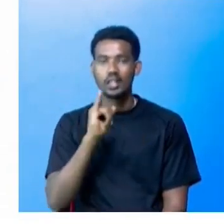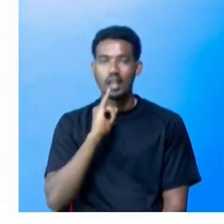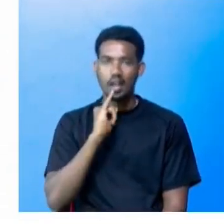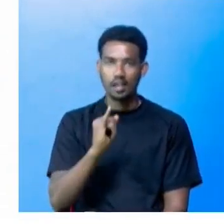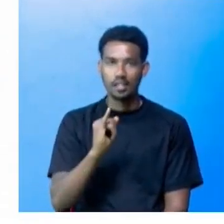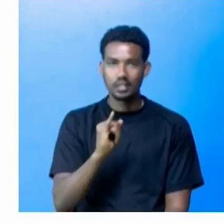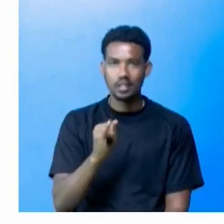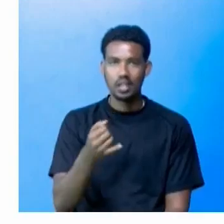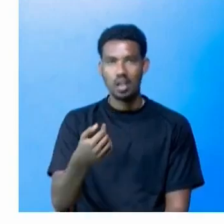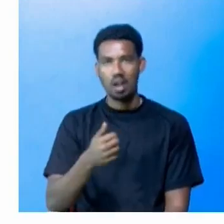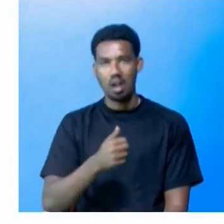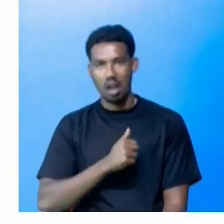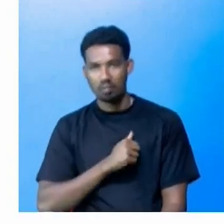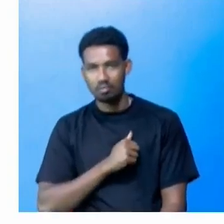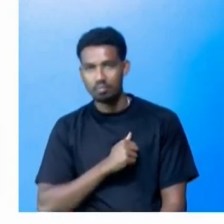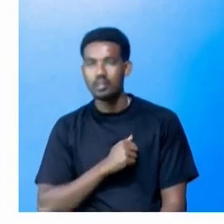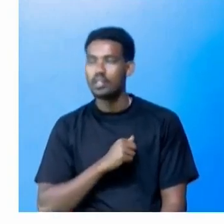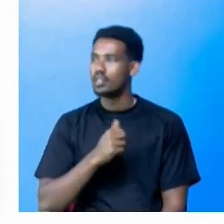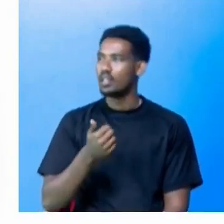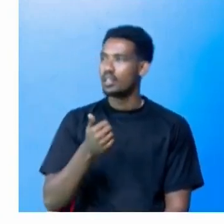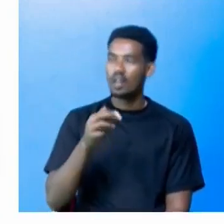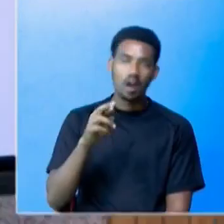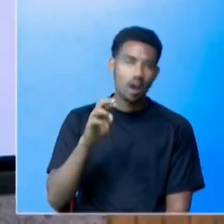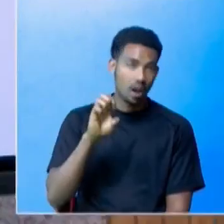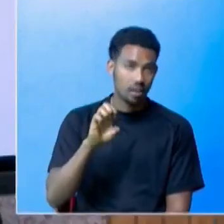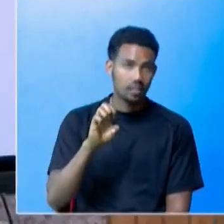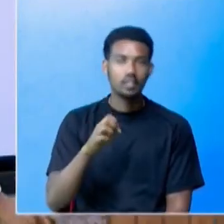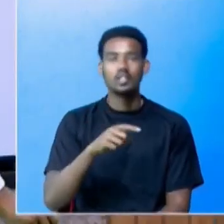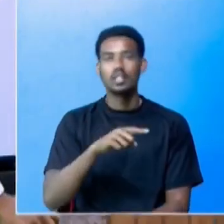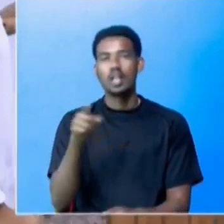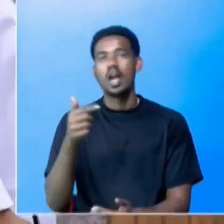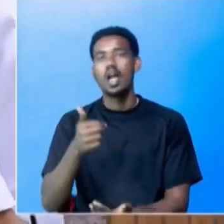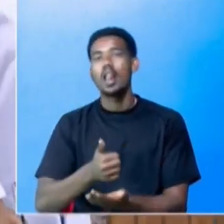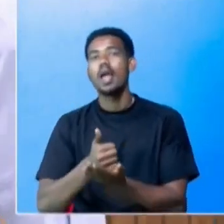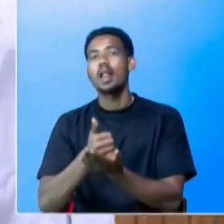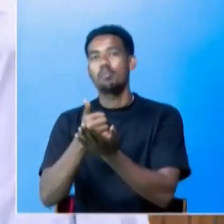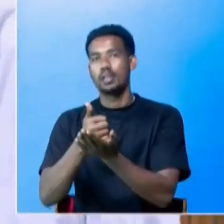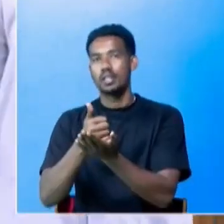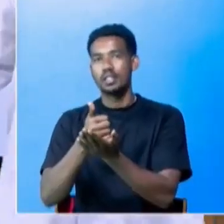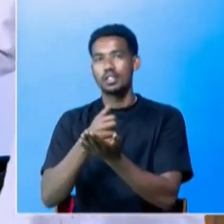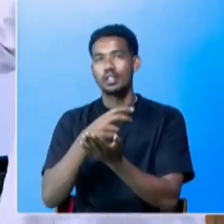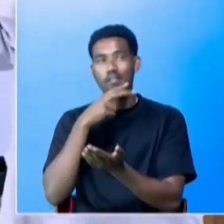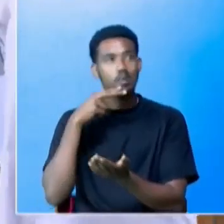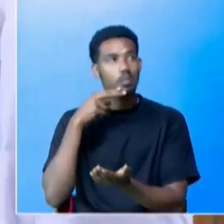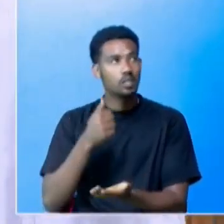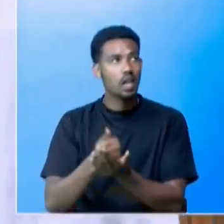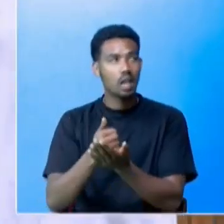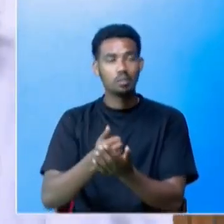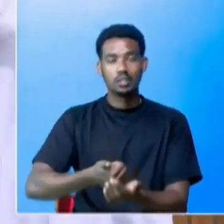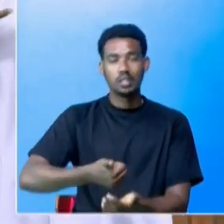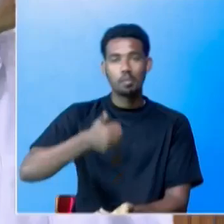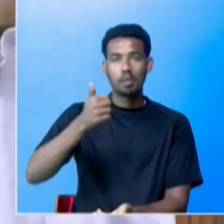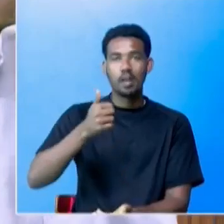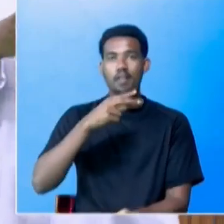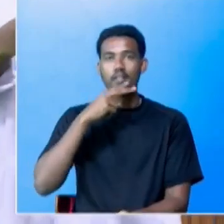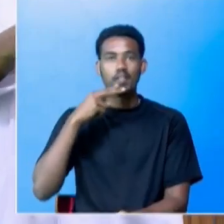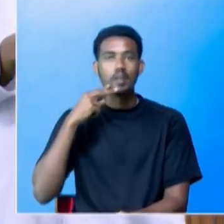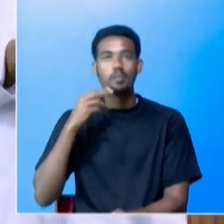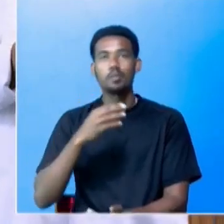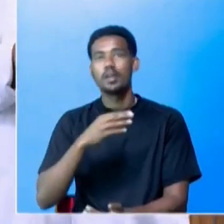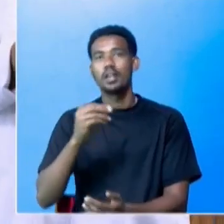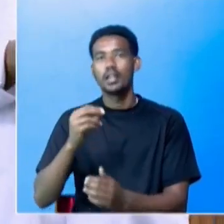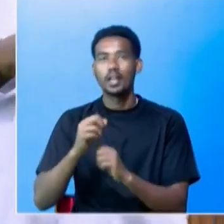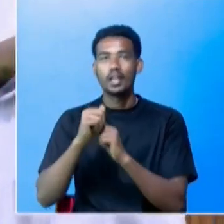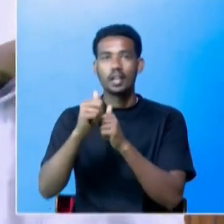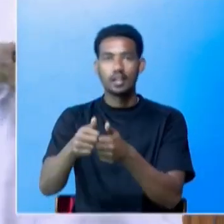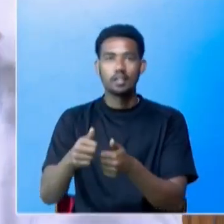and are. These are helping or the verbs that help the main verb and it gives